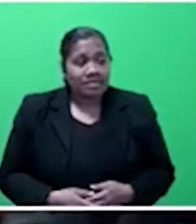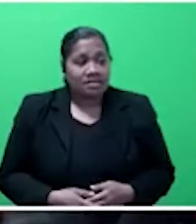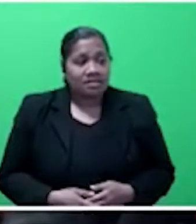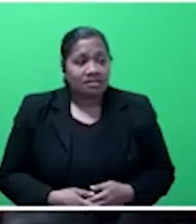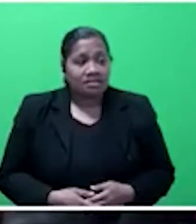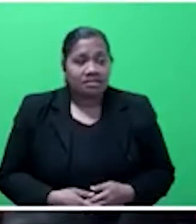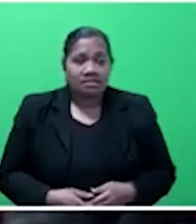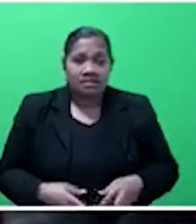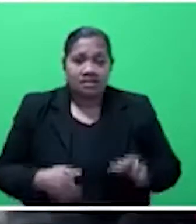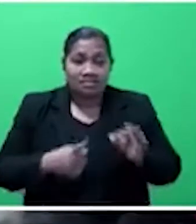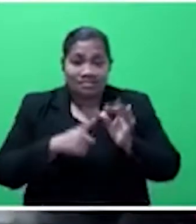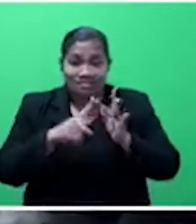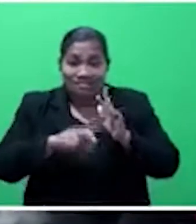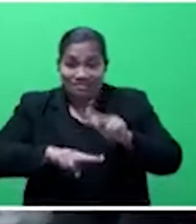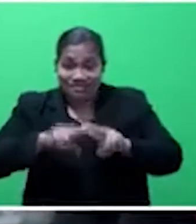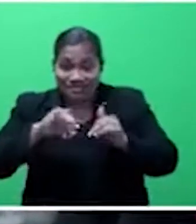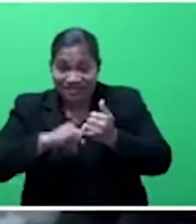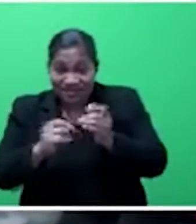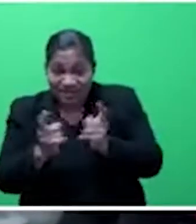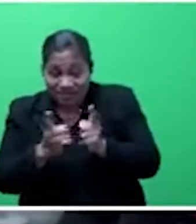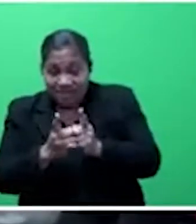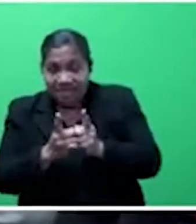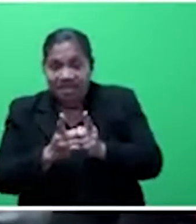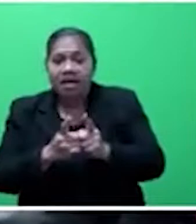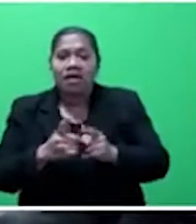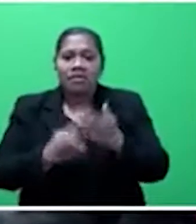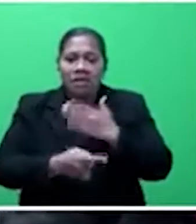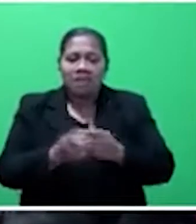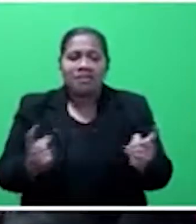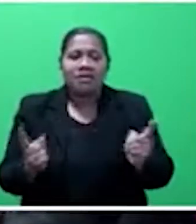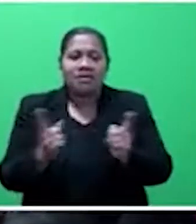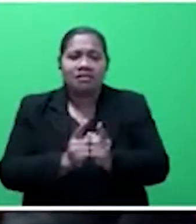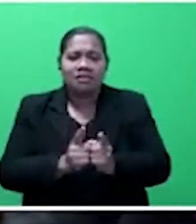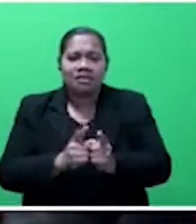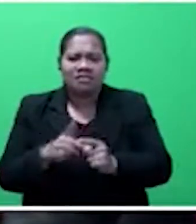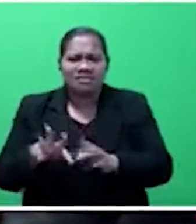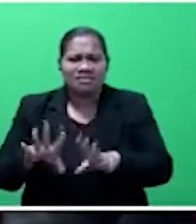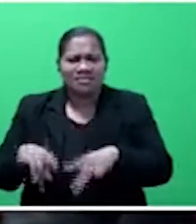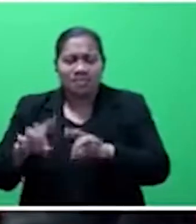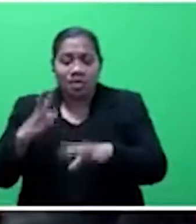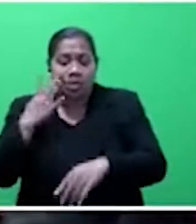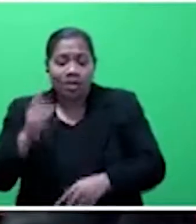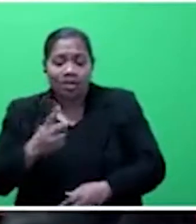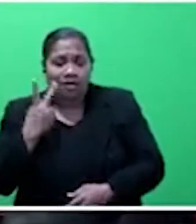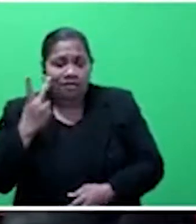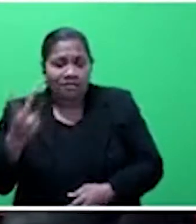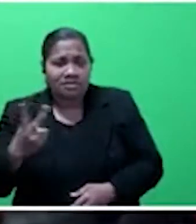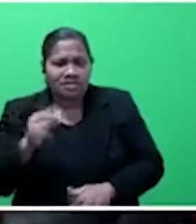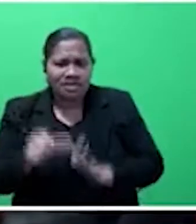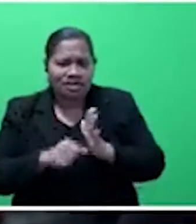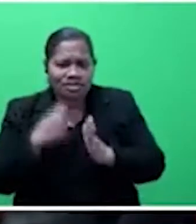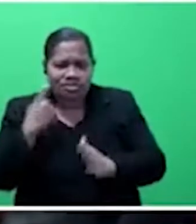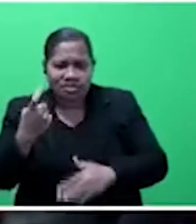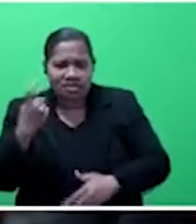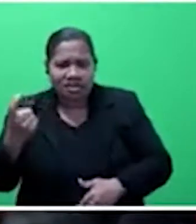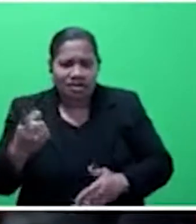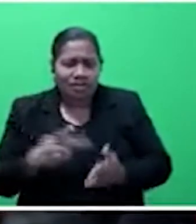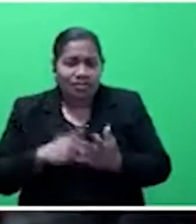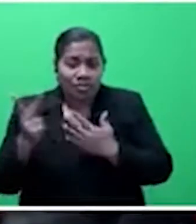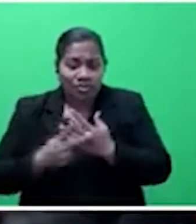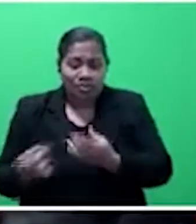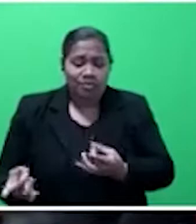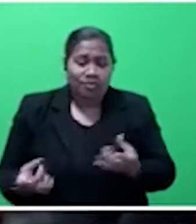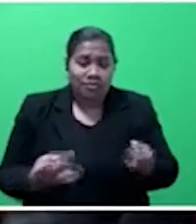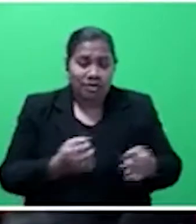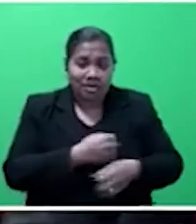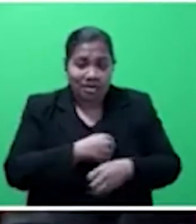Honorable Prime Minister of Australia when he visited the APTC aged care pilot program that prepares our Fijian candidates